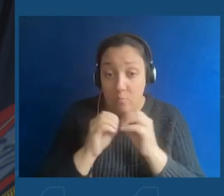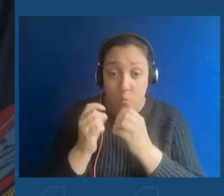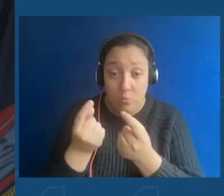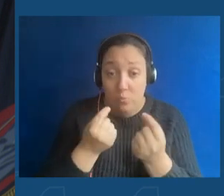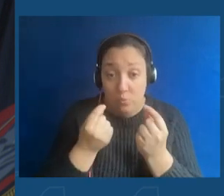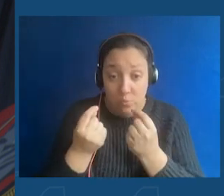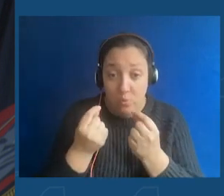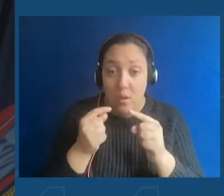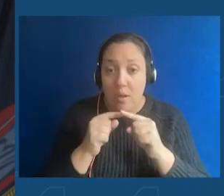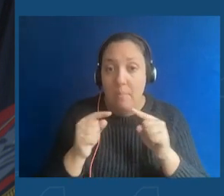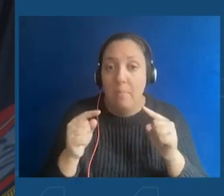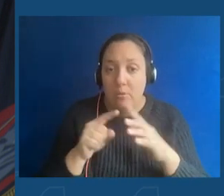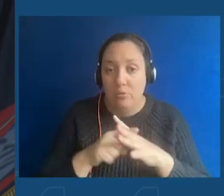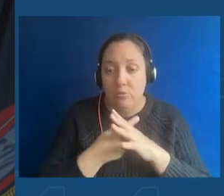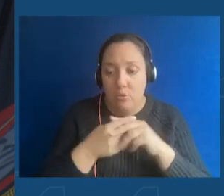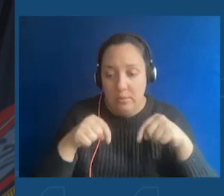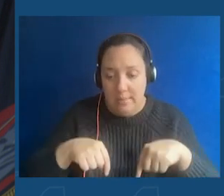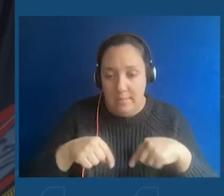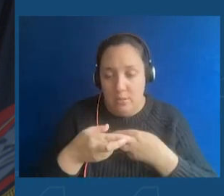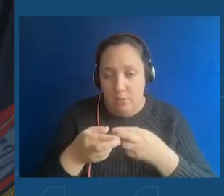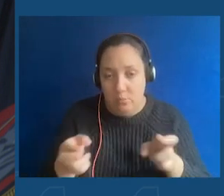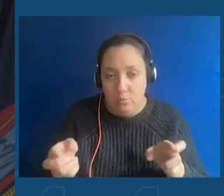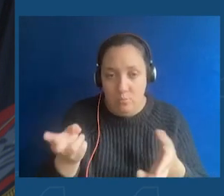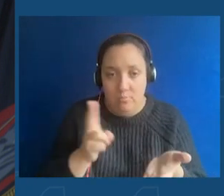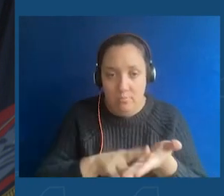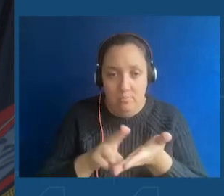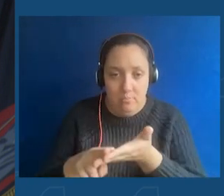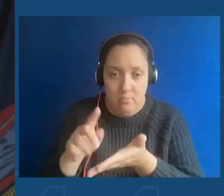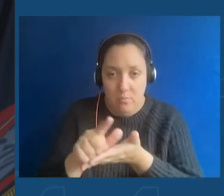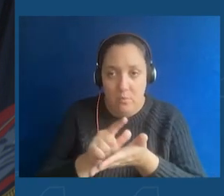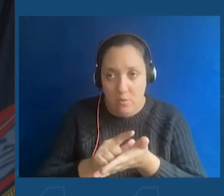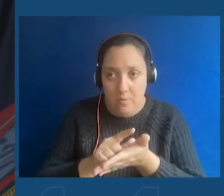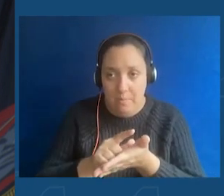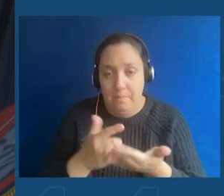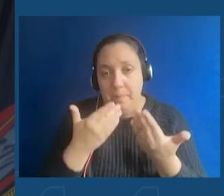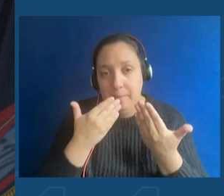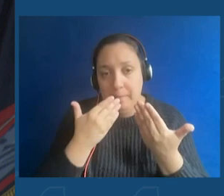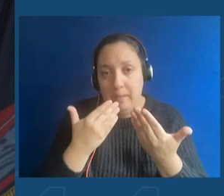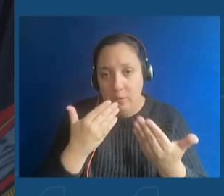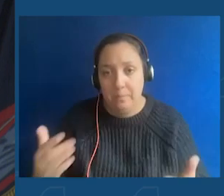when we sign this important legislation into law. Thank you.